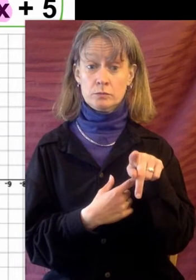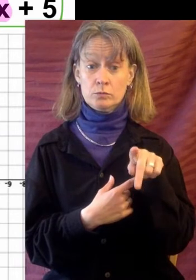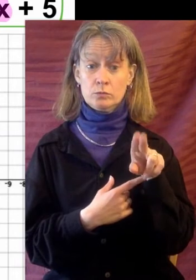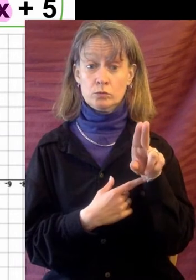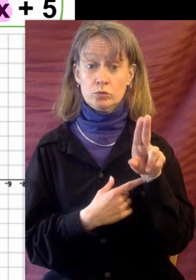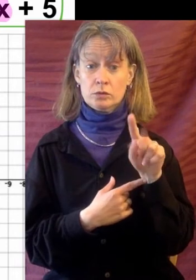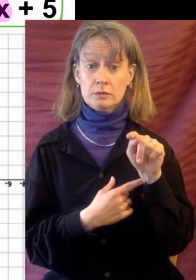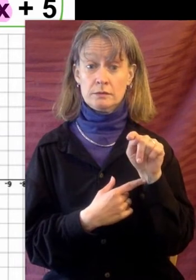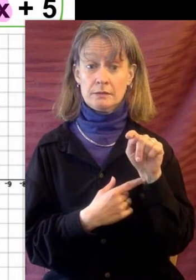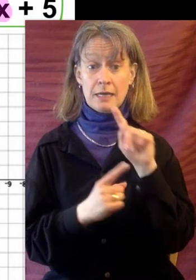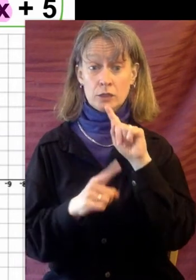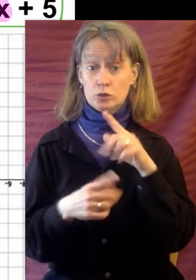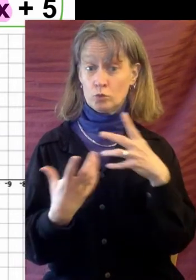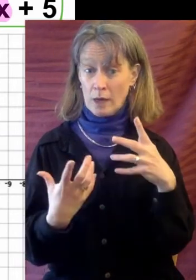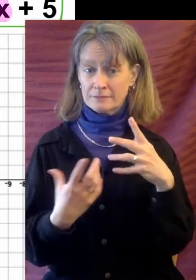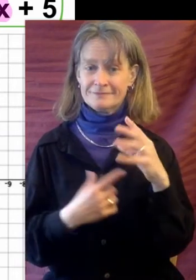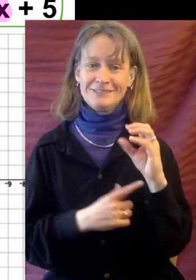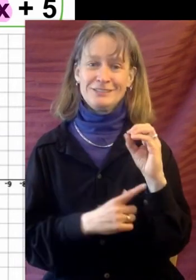0.